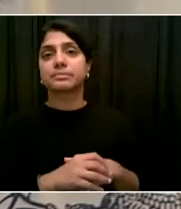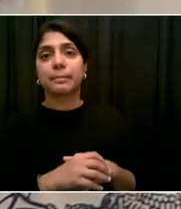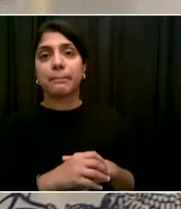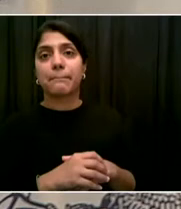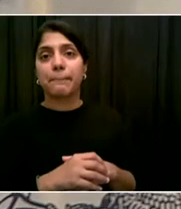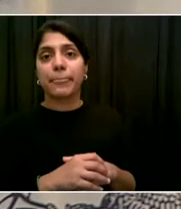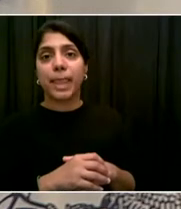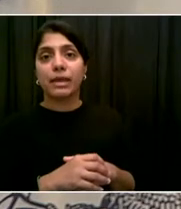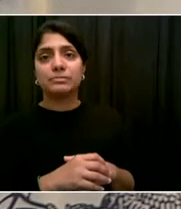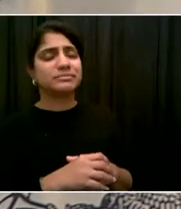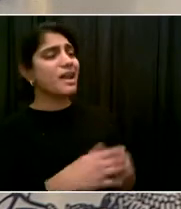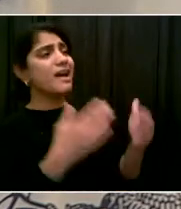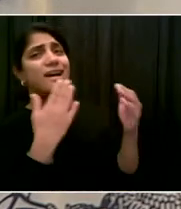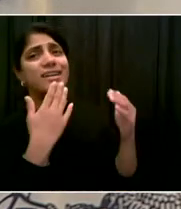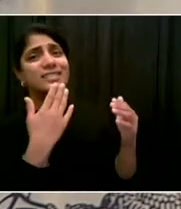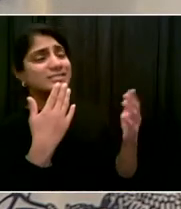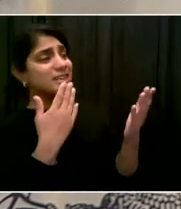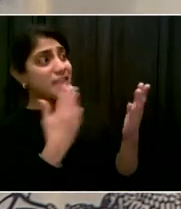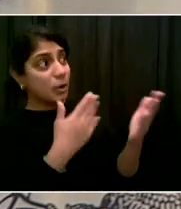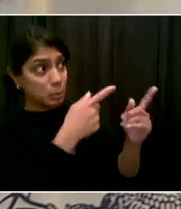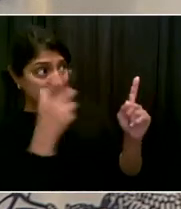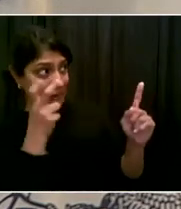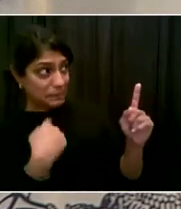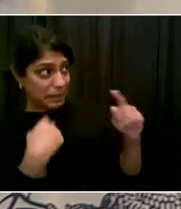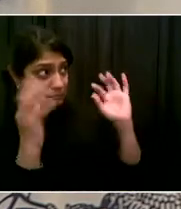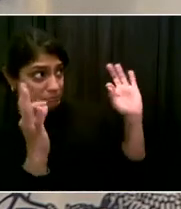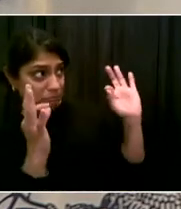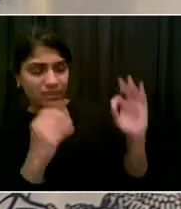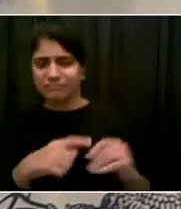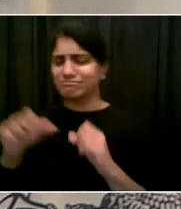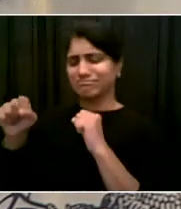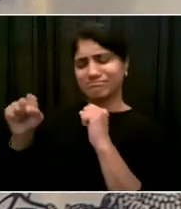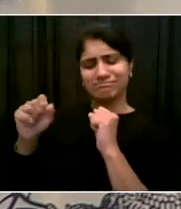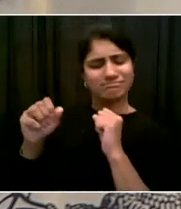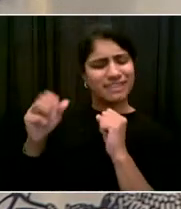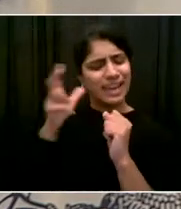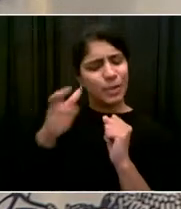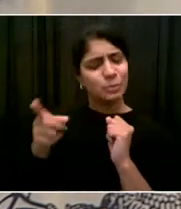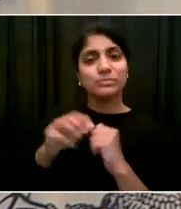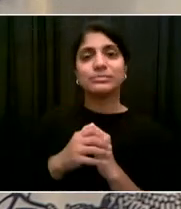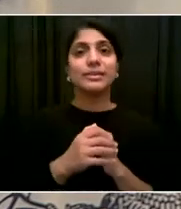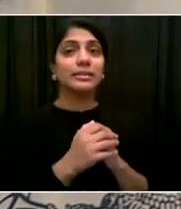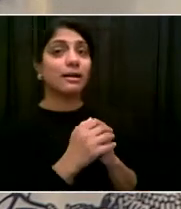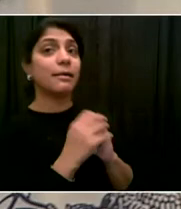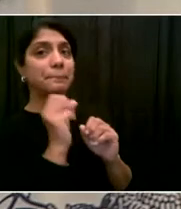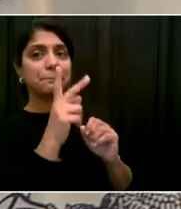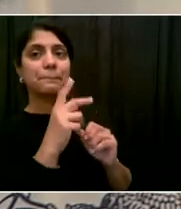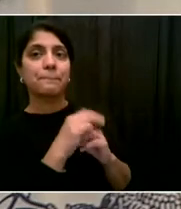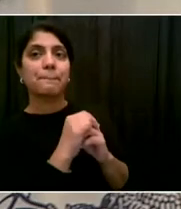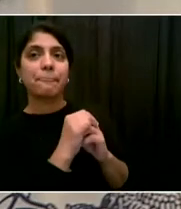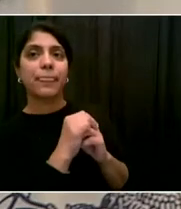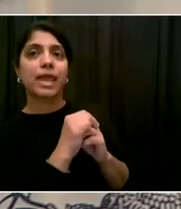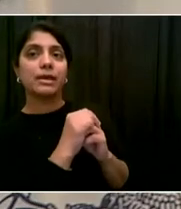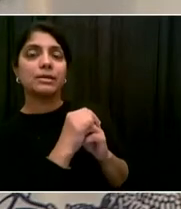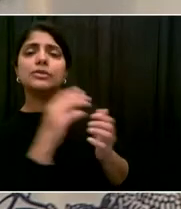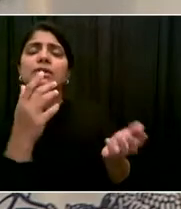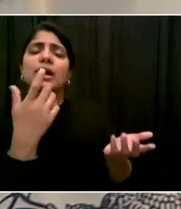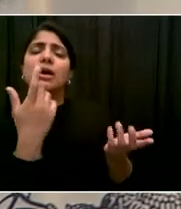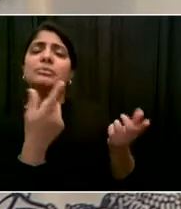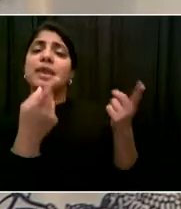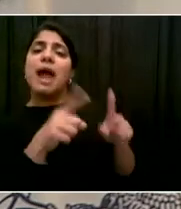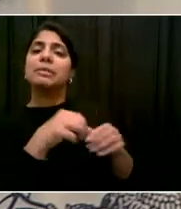hearing from principals, parents, and others that they're not getting clear answers from the Situation